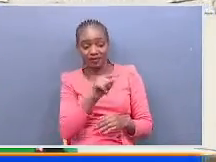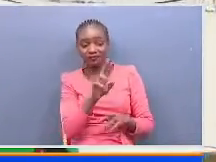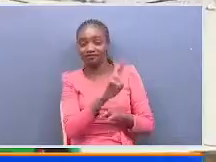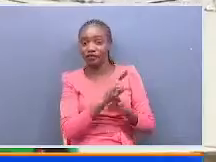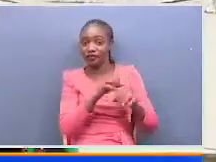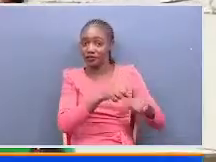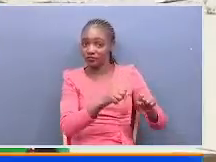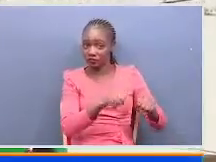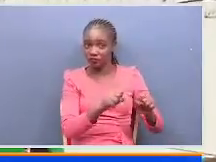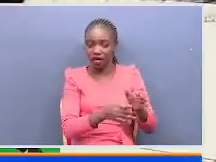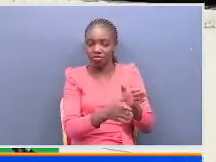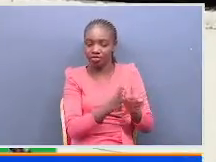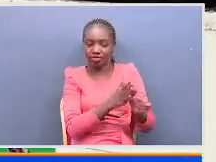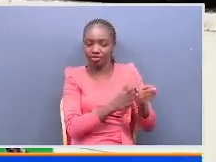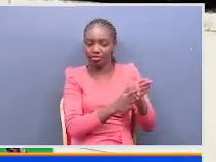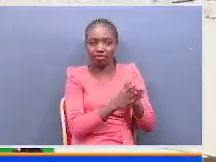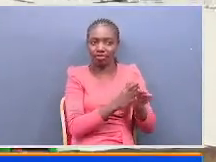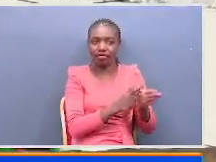kajipanga.